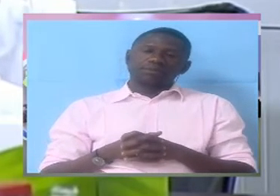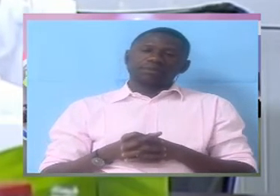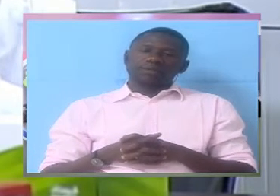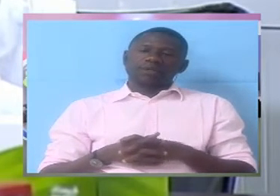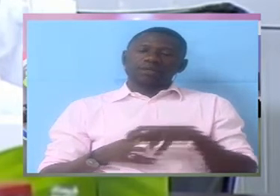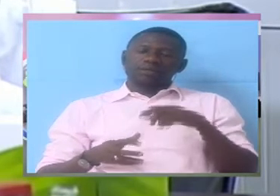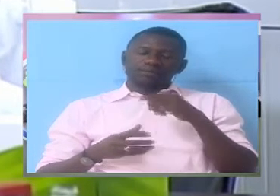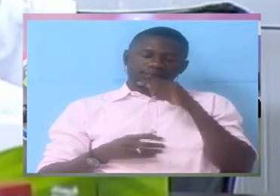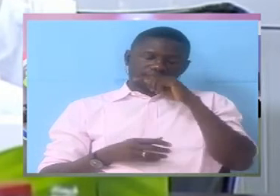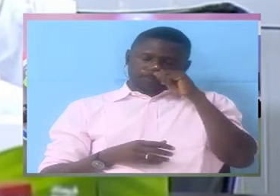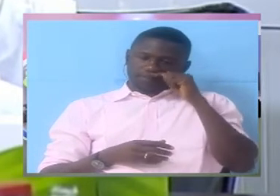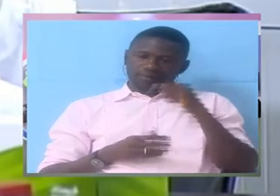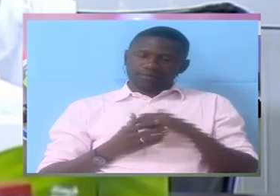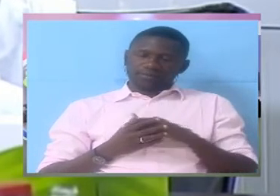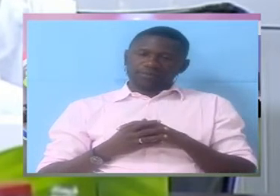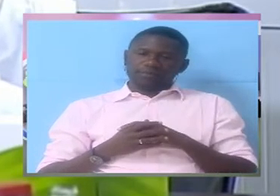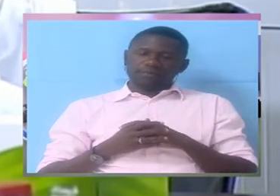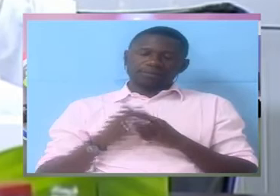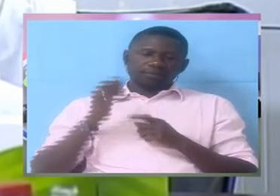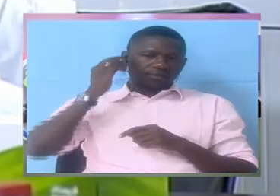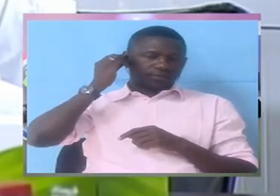This is it's like